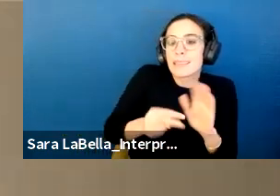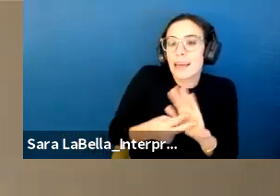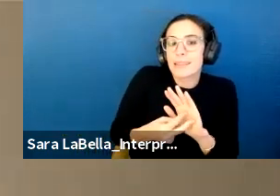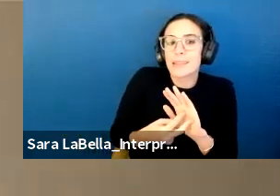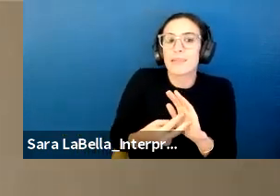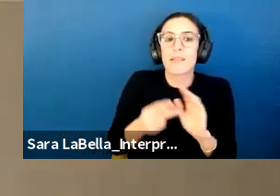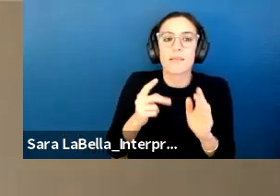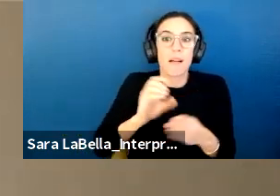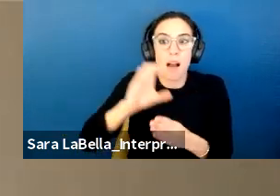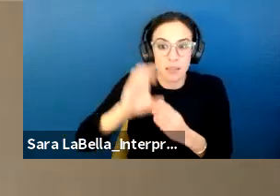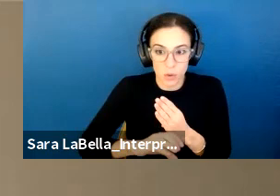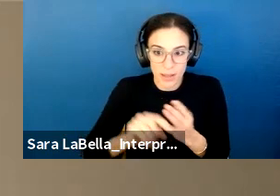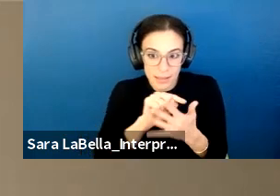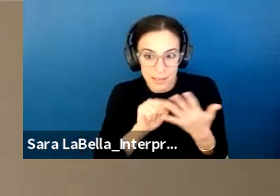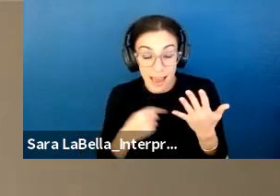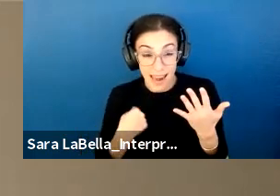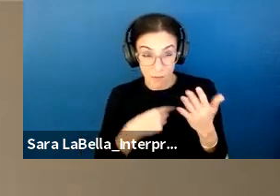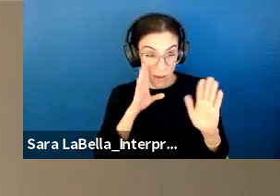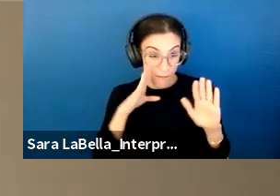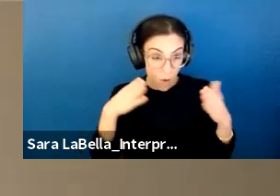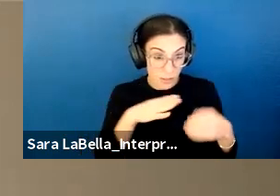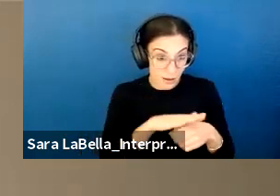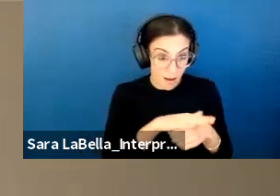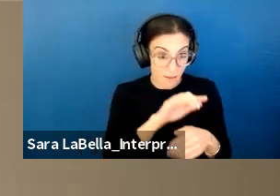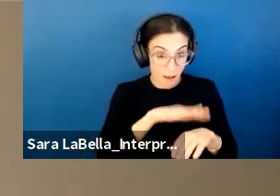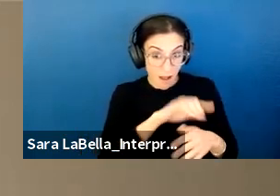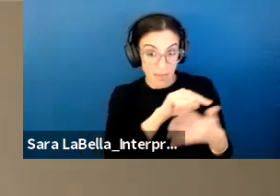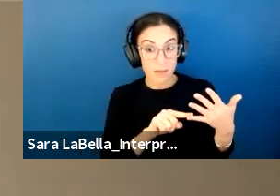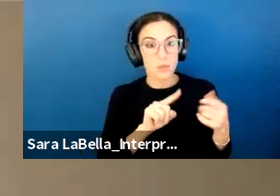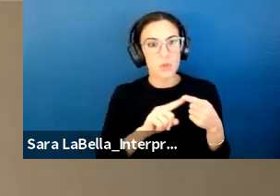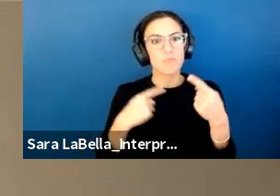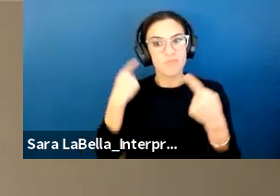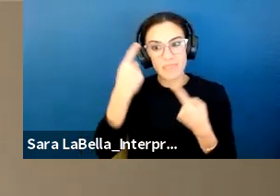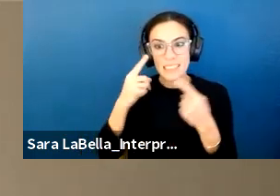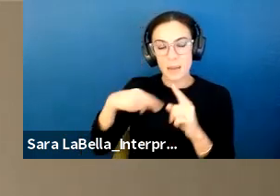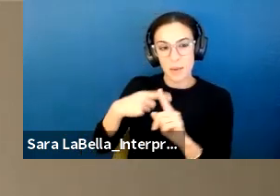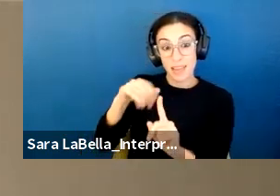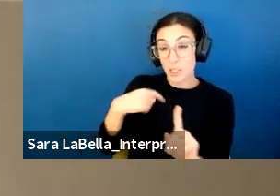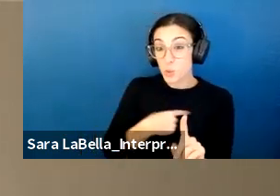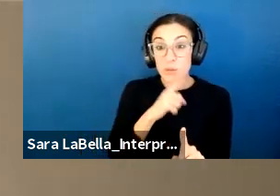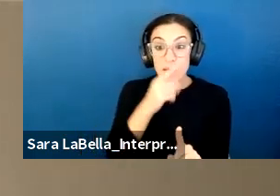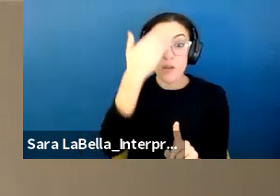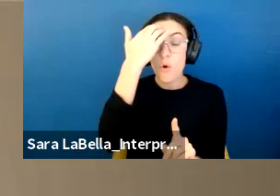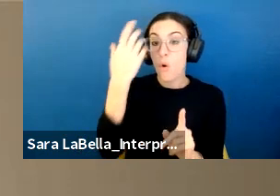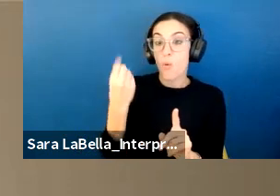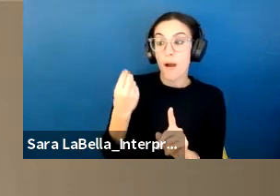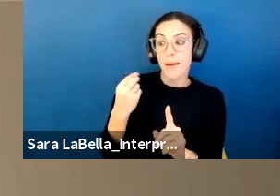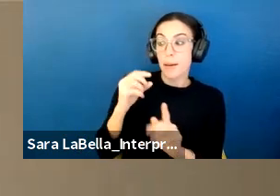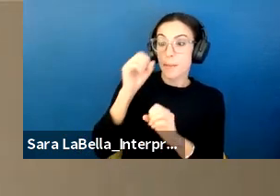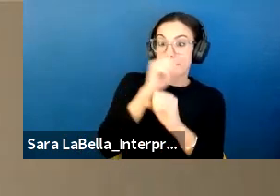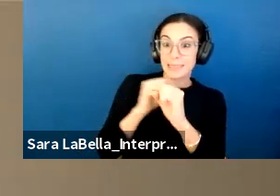have we focused enough on them to be thinking about that? Do we really know what mosquitoes' places in